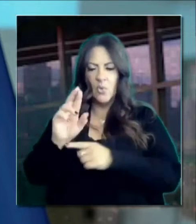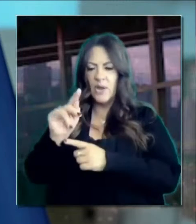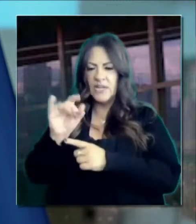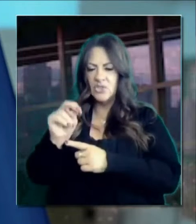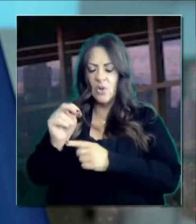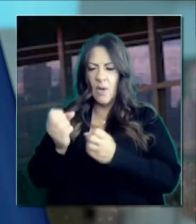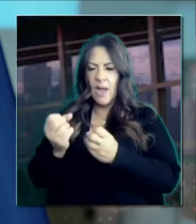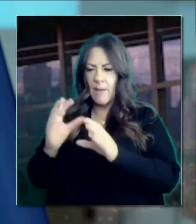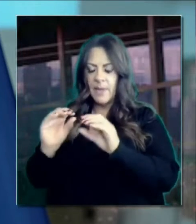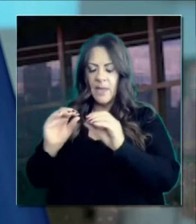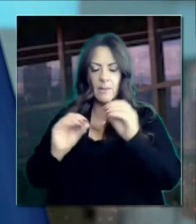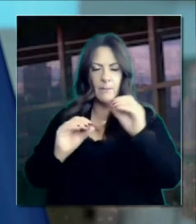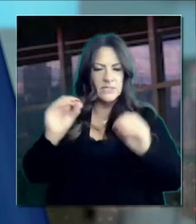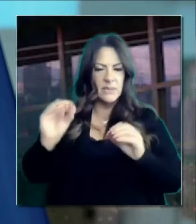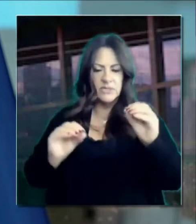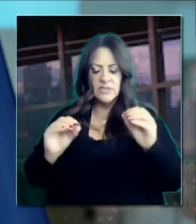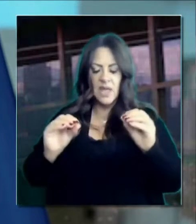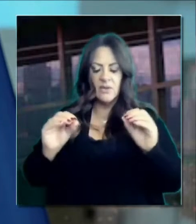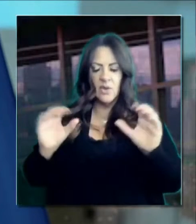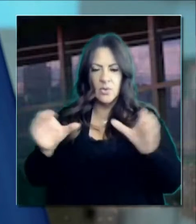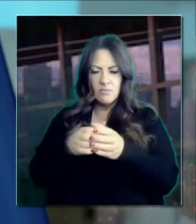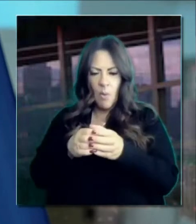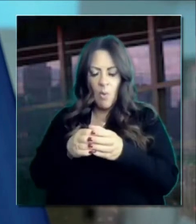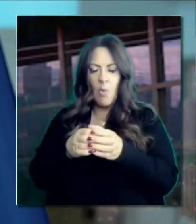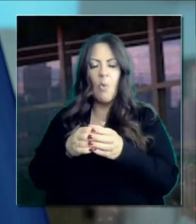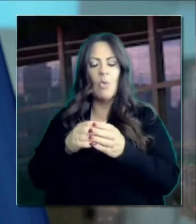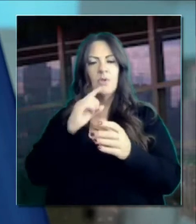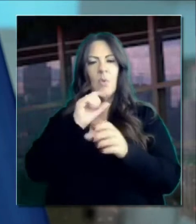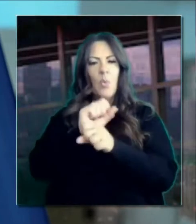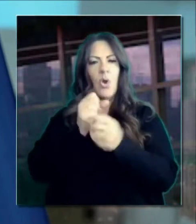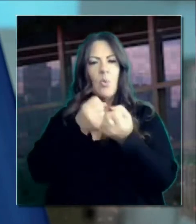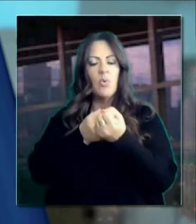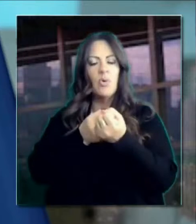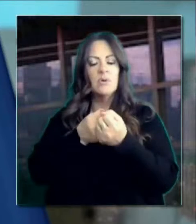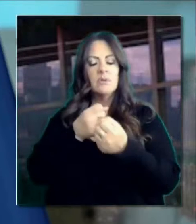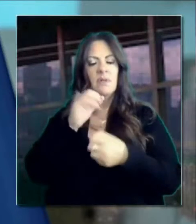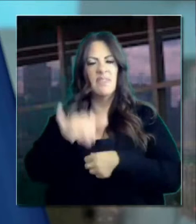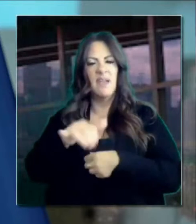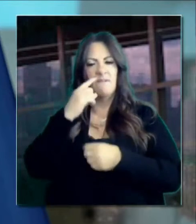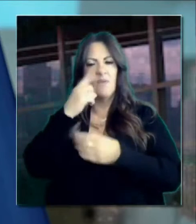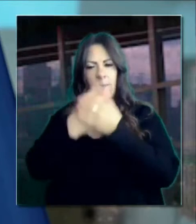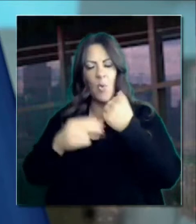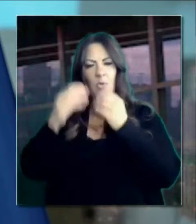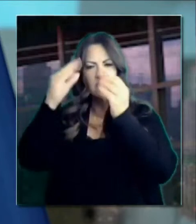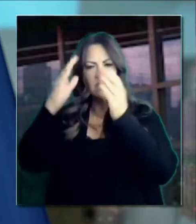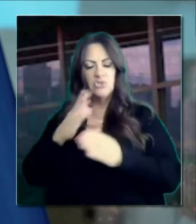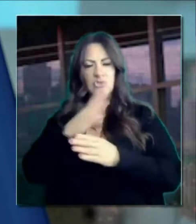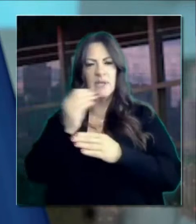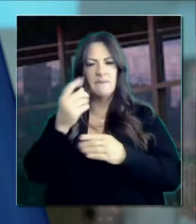that I promoted as well on collective bargaining that actually set the table that you're